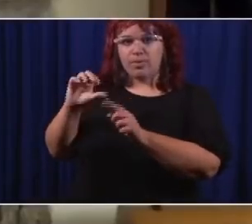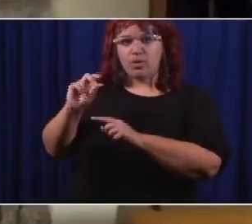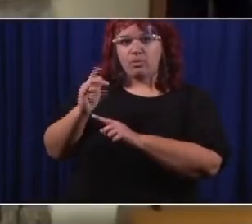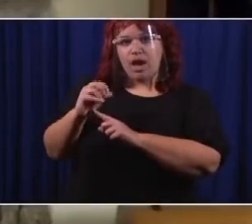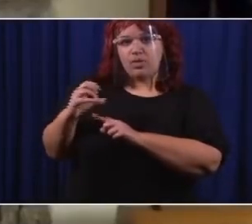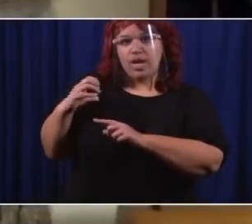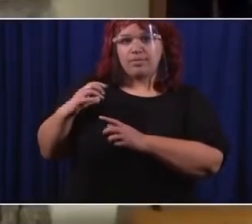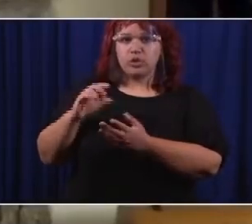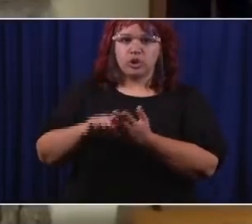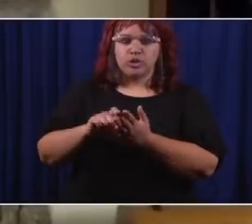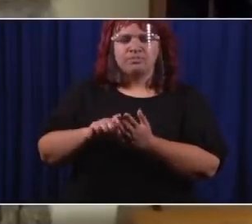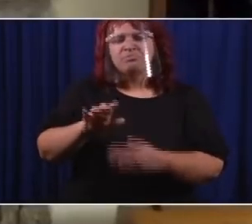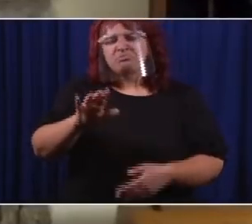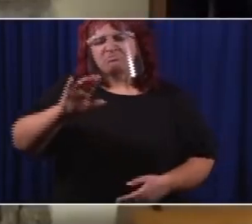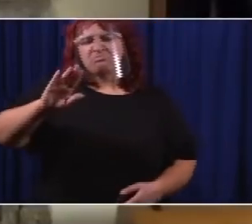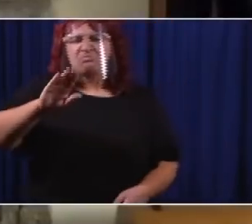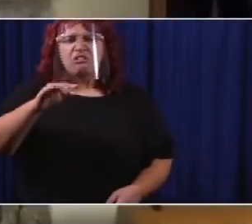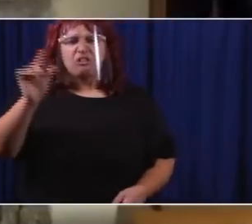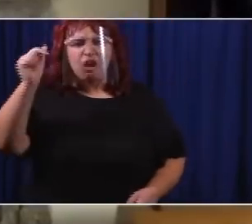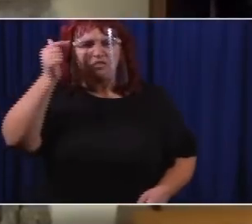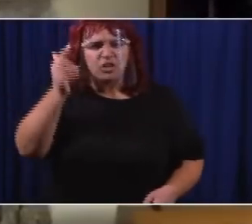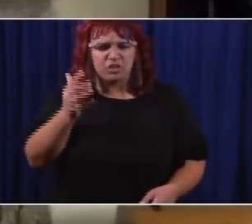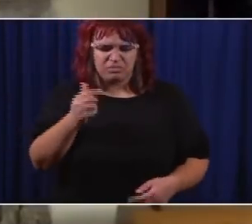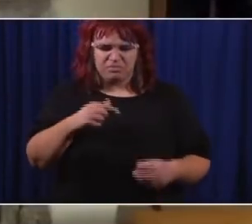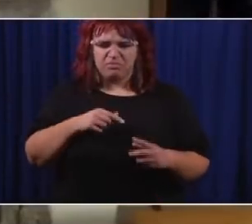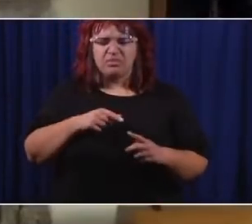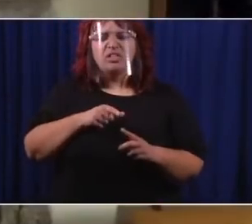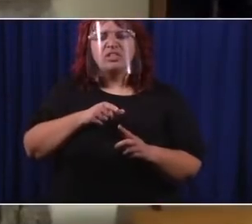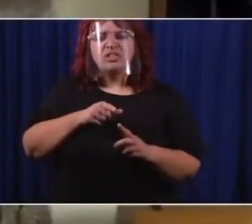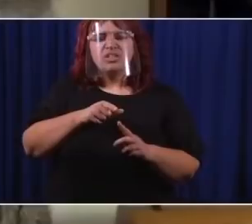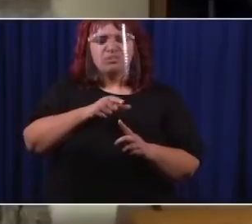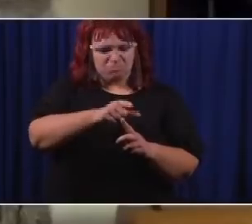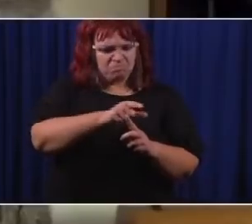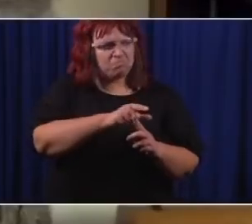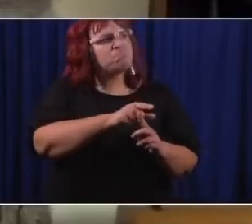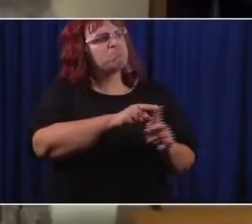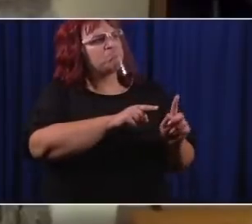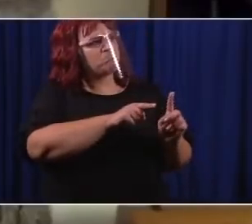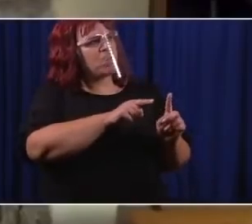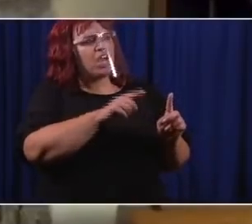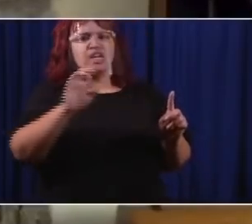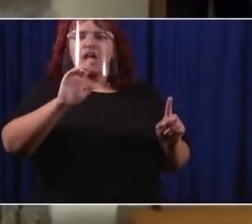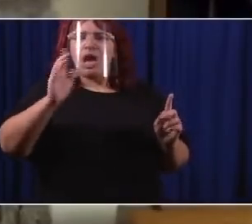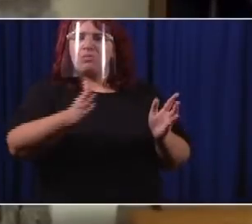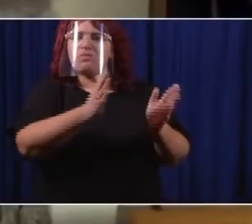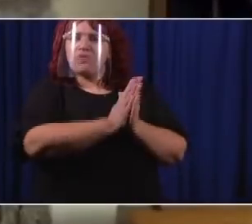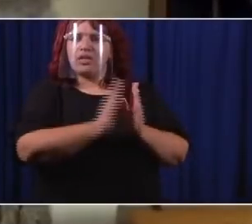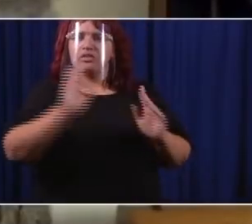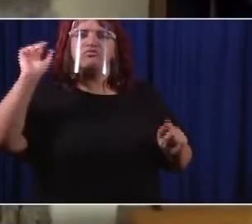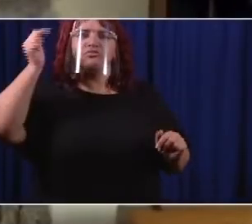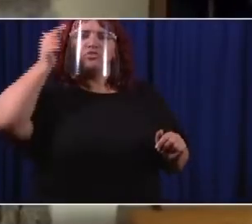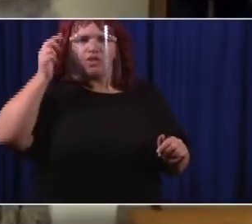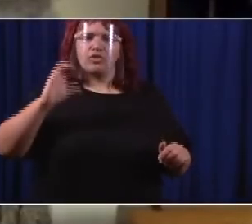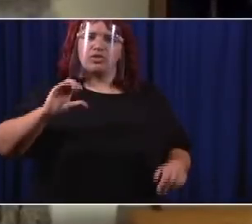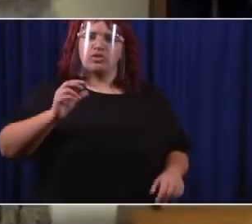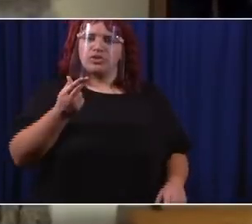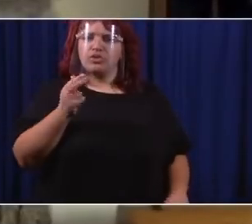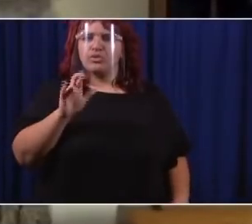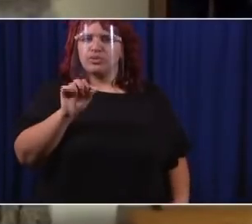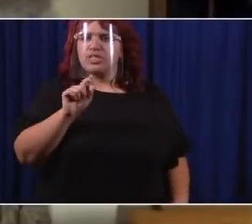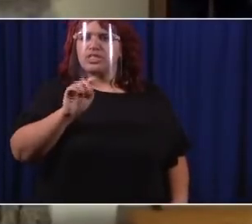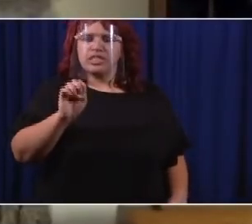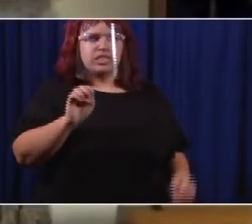So the numbers that you spoke of and the anecdote that Governor Christie gave, I think for most rational people, those would be pretty